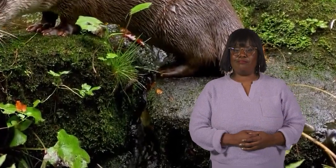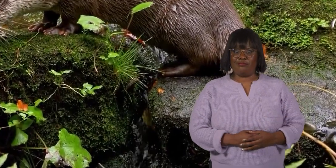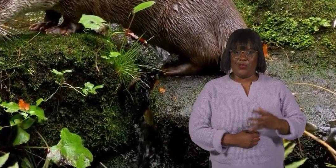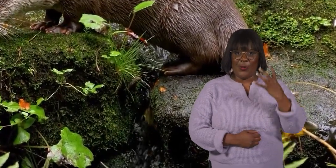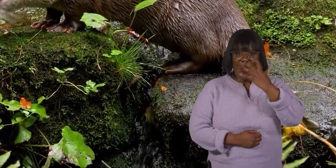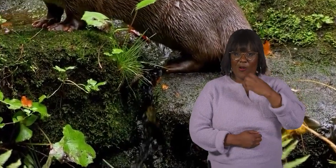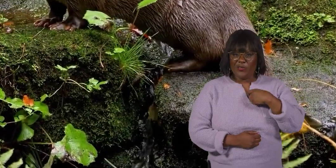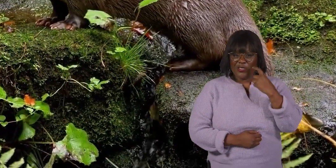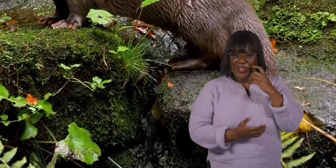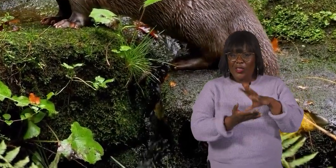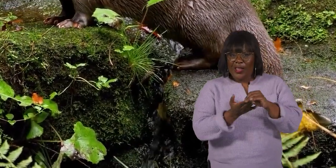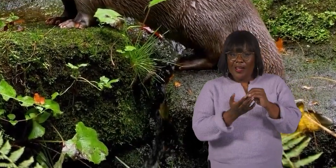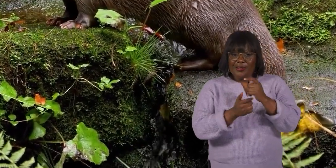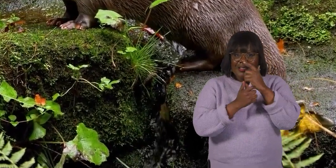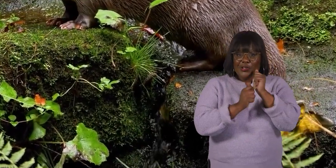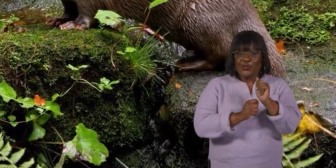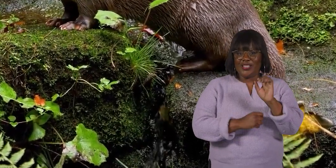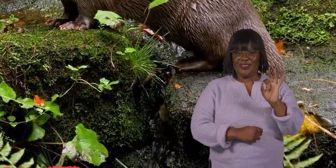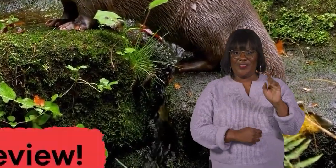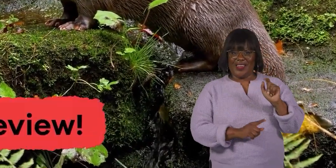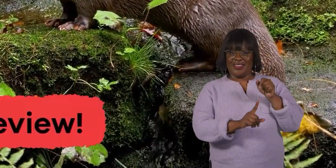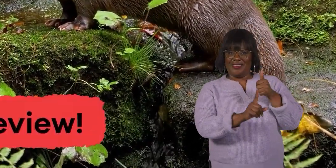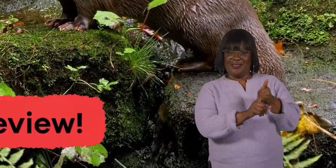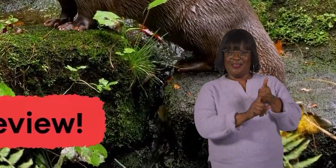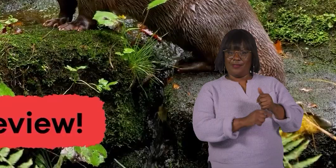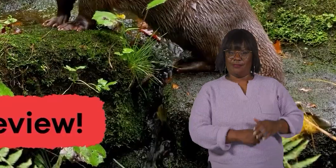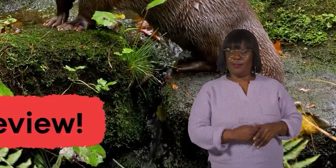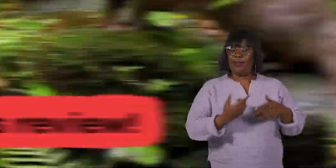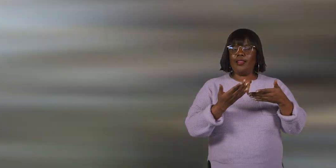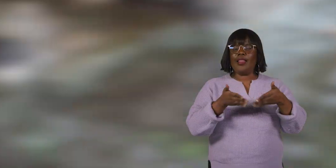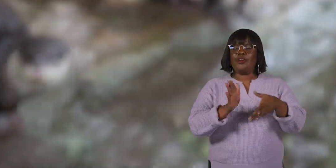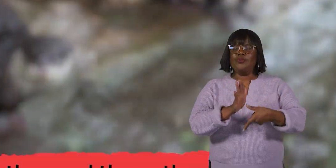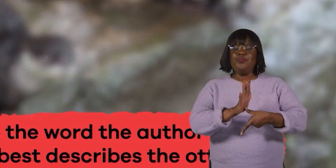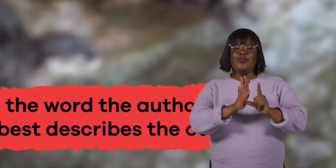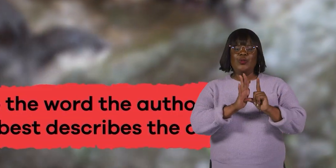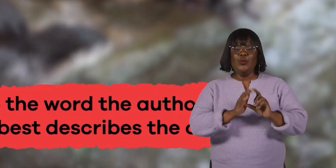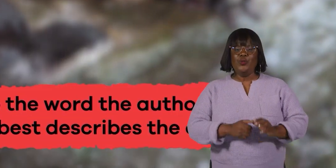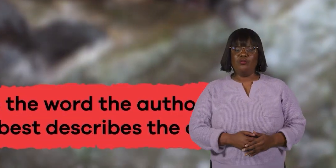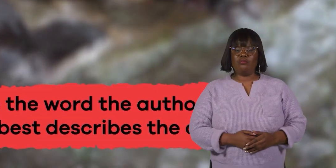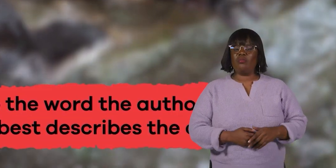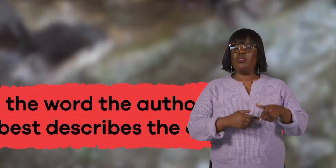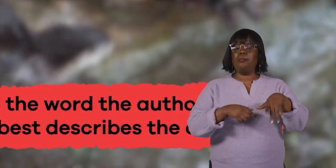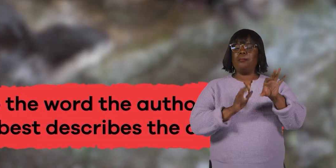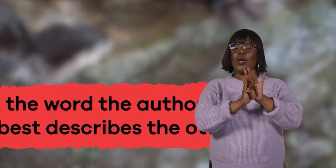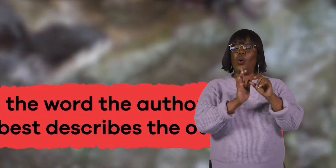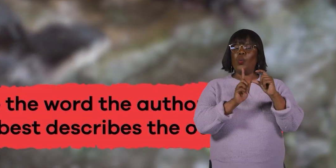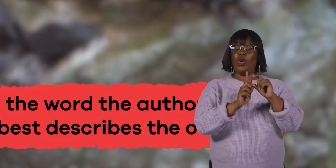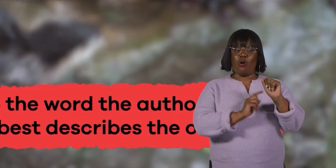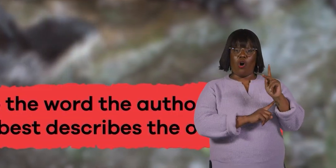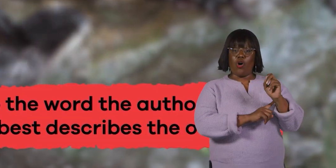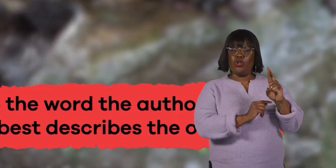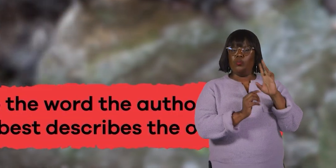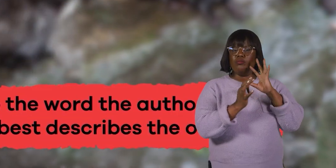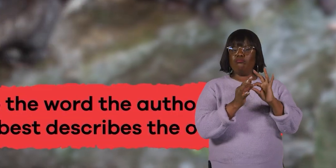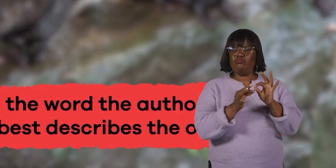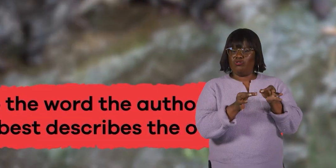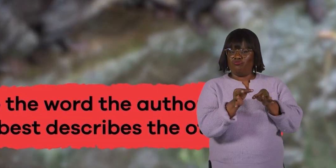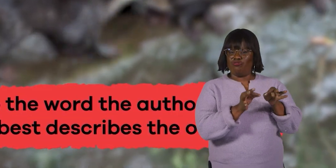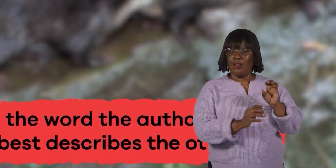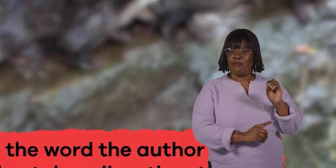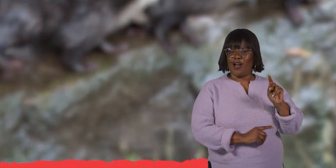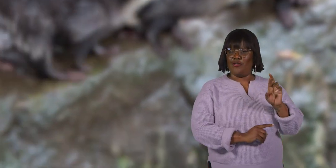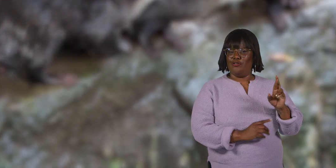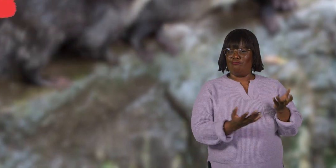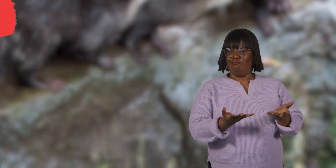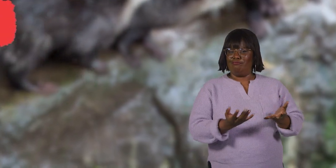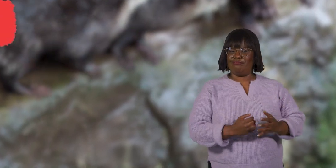we just learned some outstanding otter facts. Let's review. Choose the word the author would say best describes the